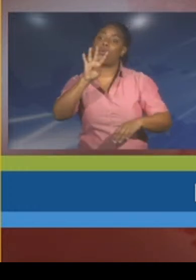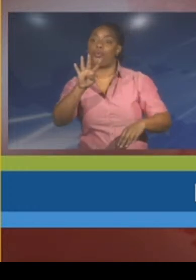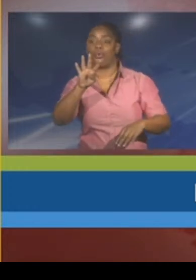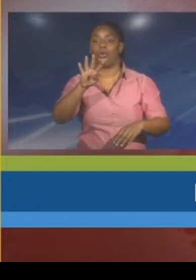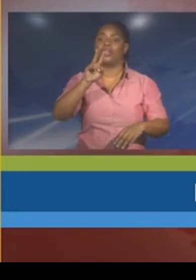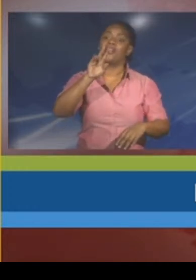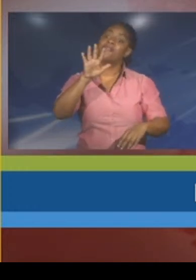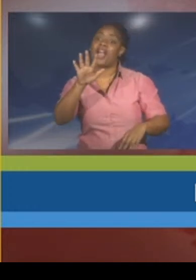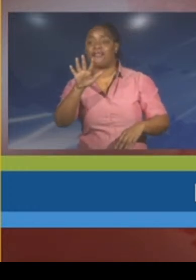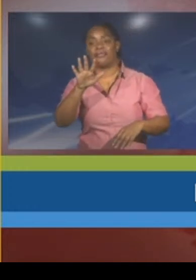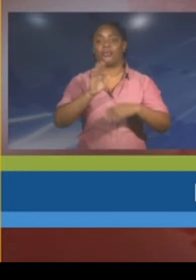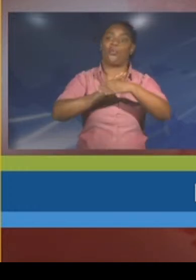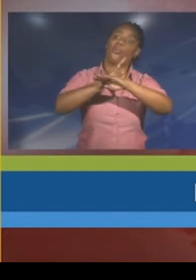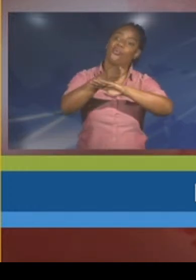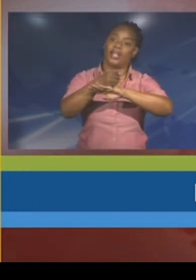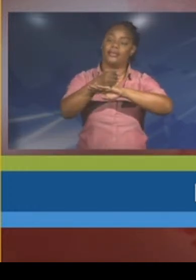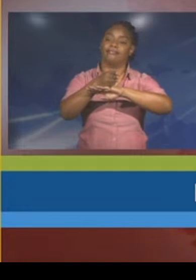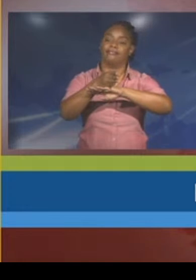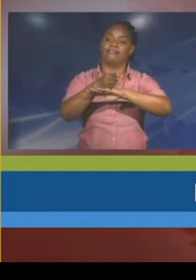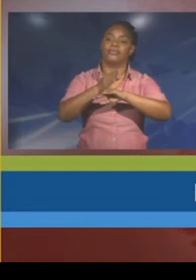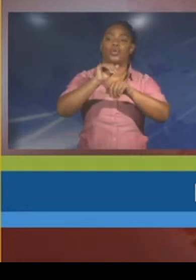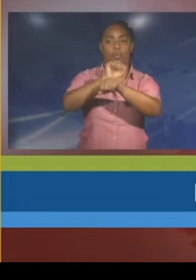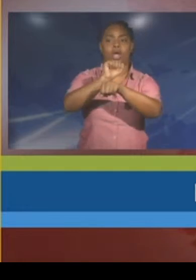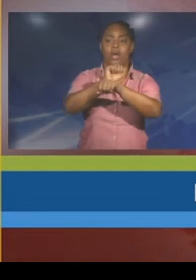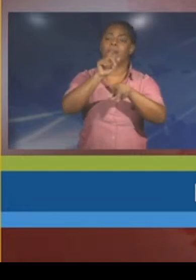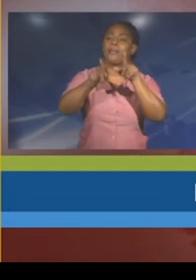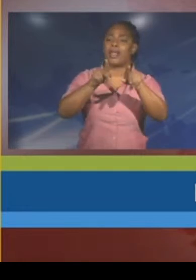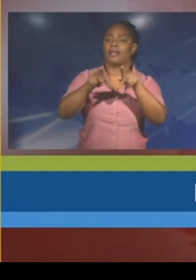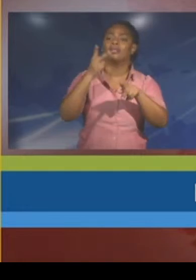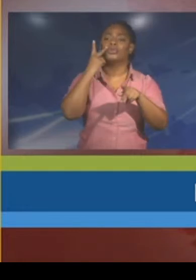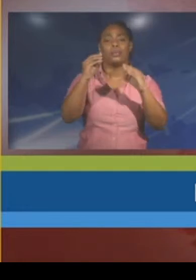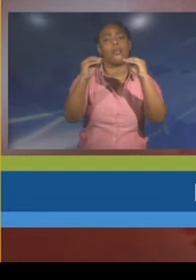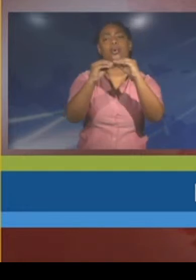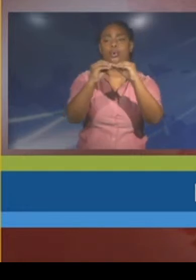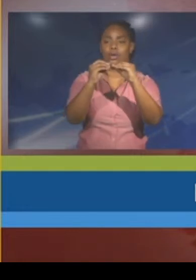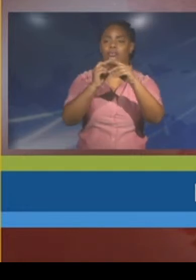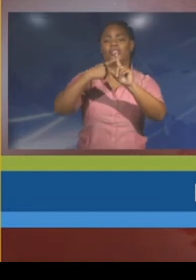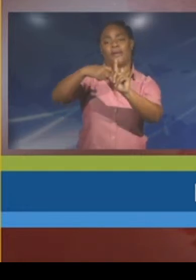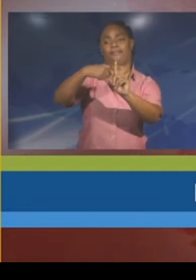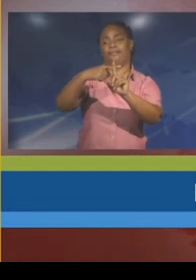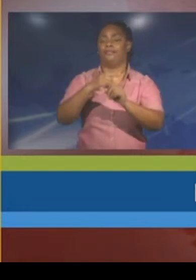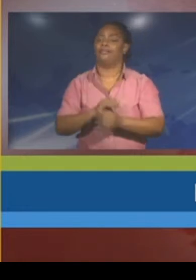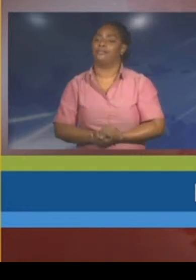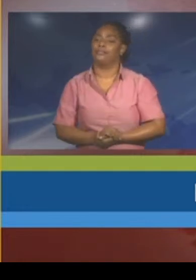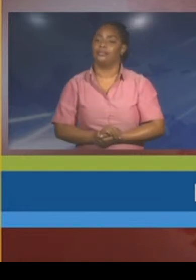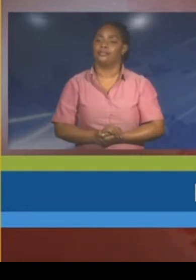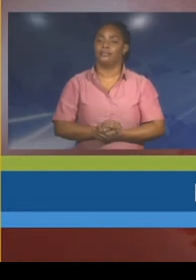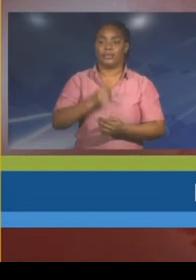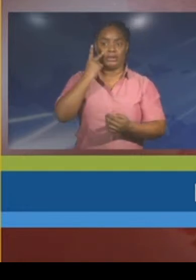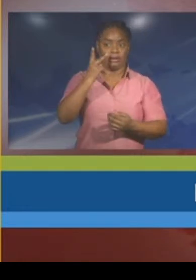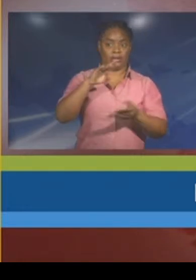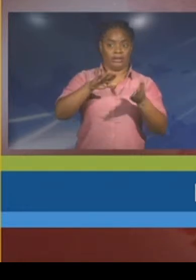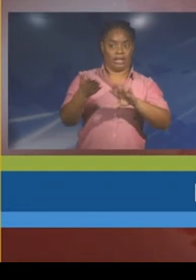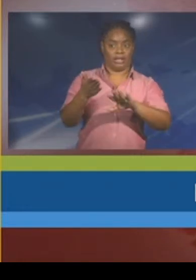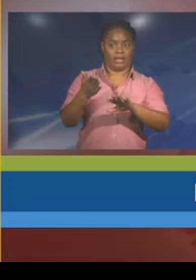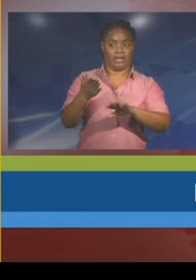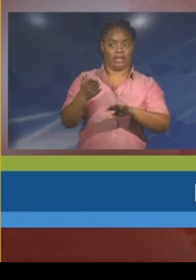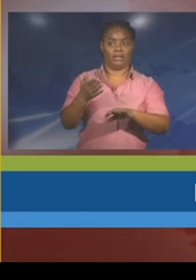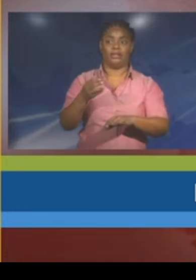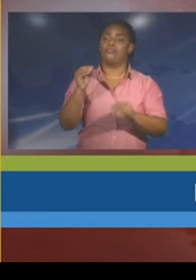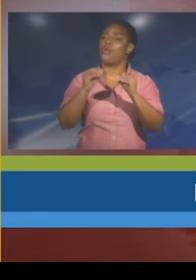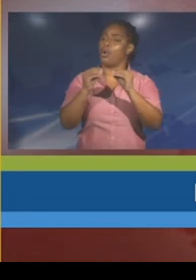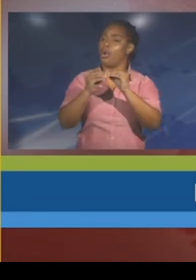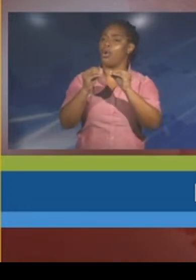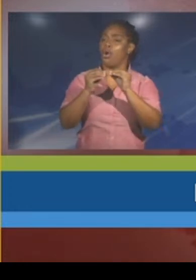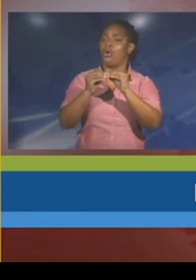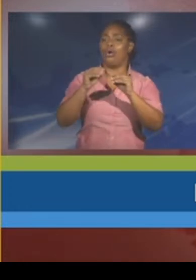last slide, we see that there's a different pattern with the deaths, and the deaths have a little bit of a male preponderance, about 57% men, next